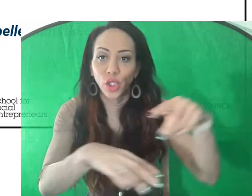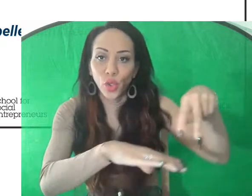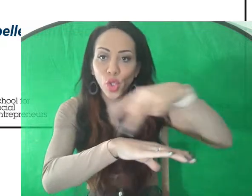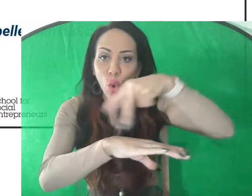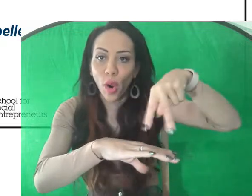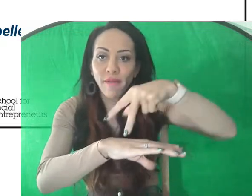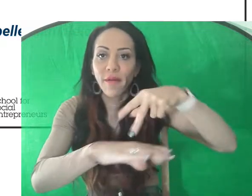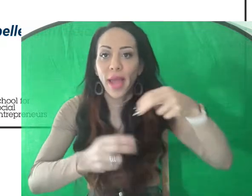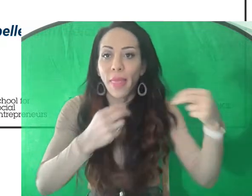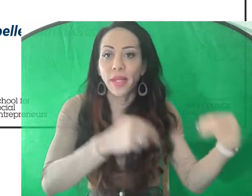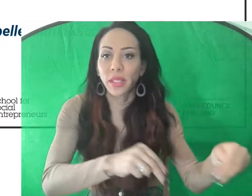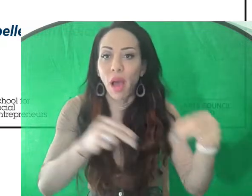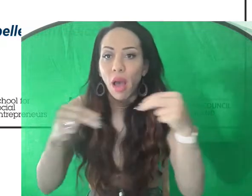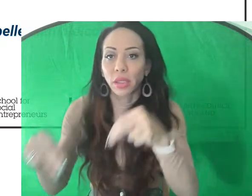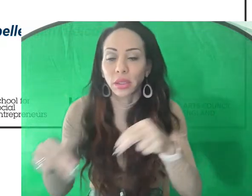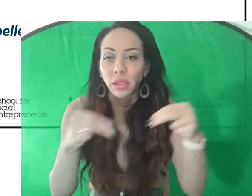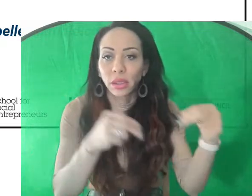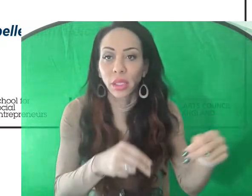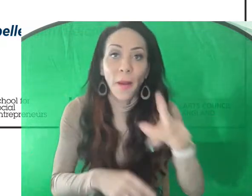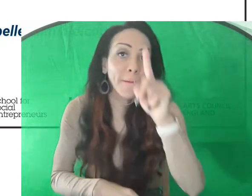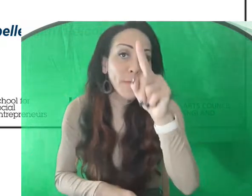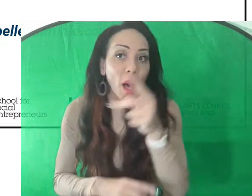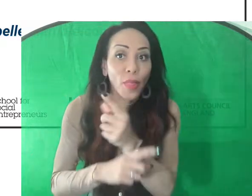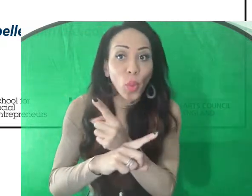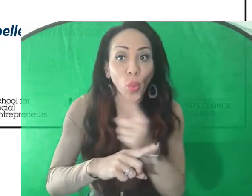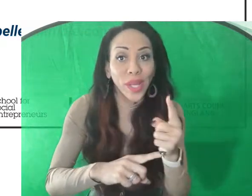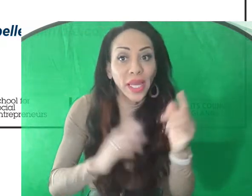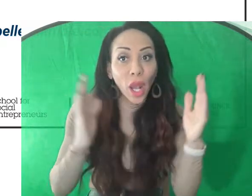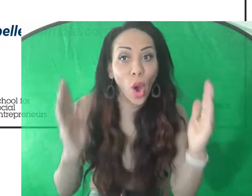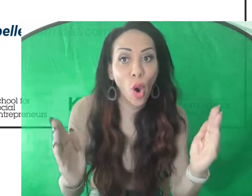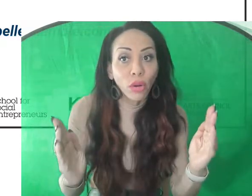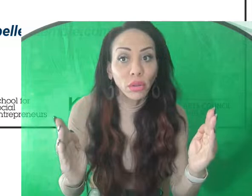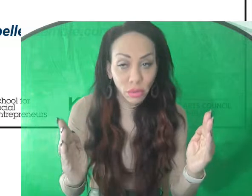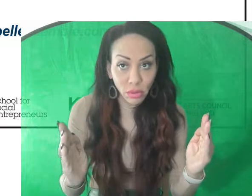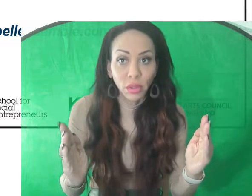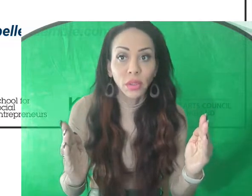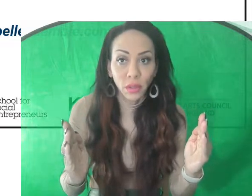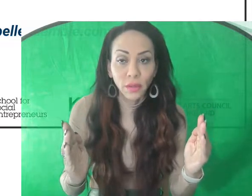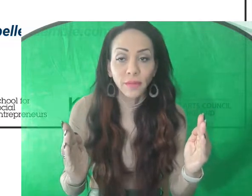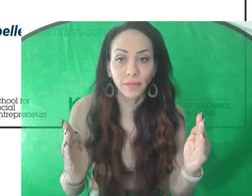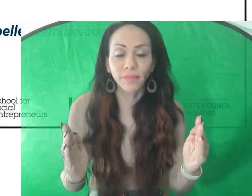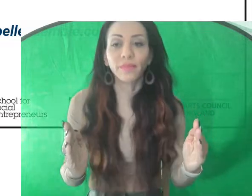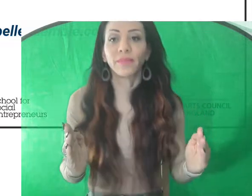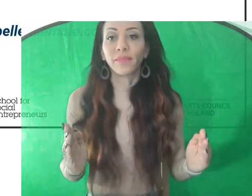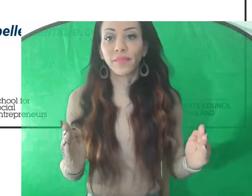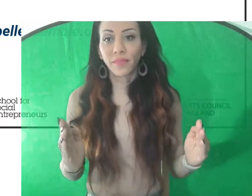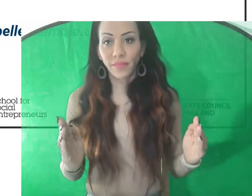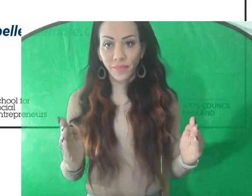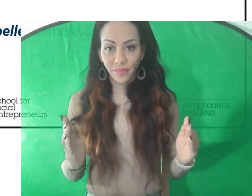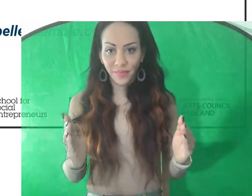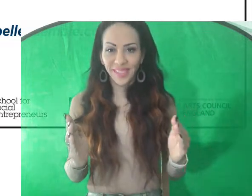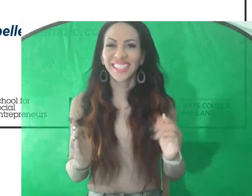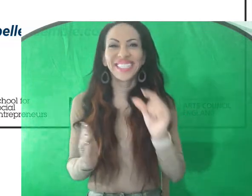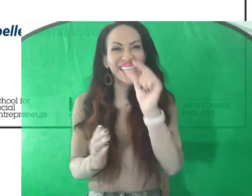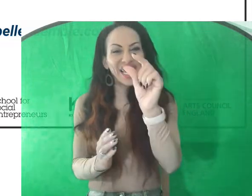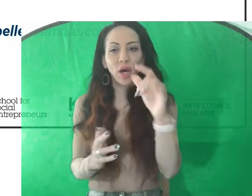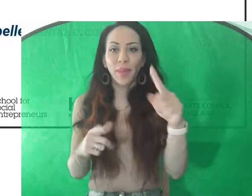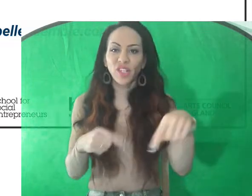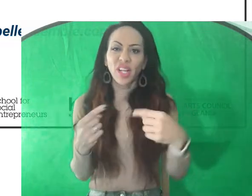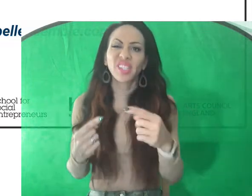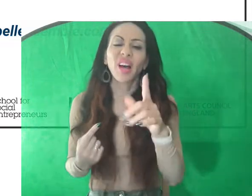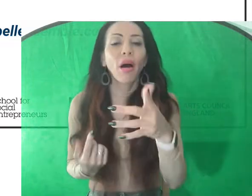But then for the week long, again, we try to make that split. It gets a bit more challenging because they've got to actually, because like the one day they don't build